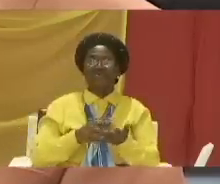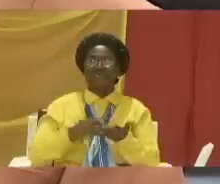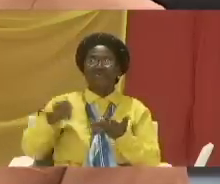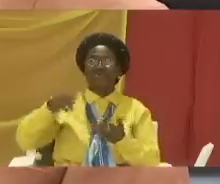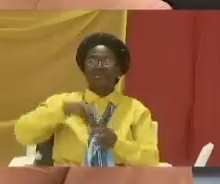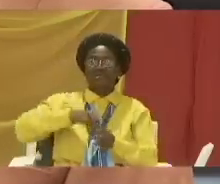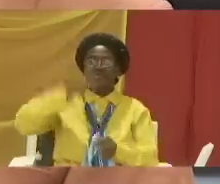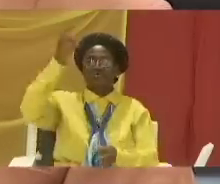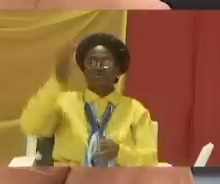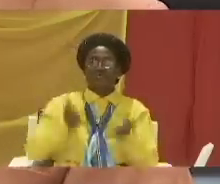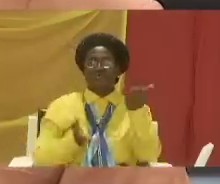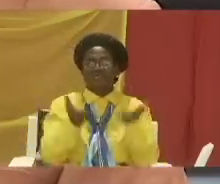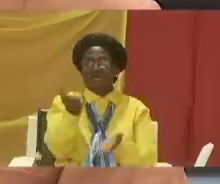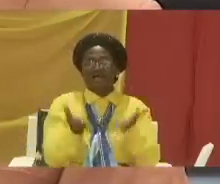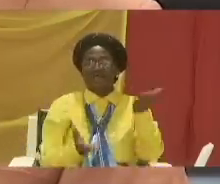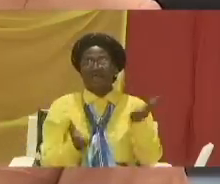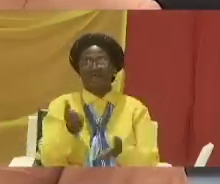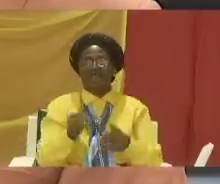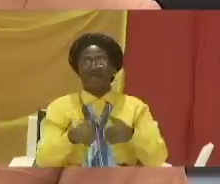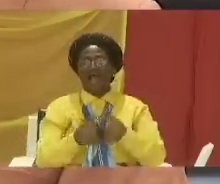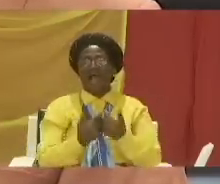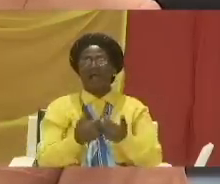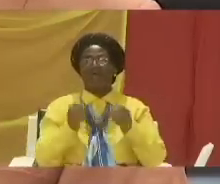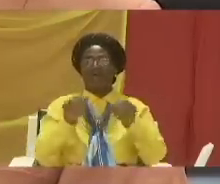How can we?